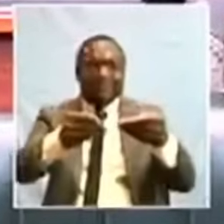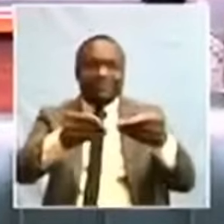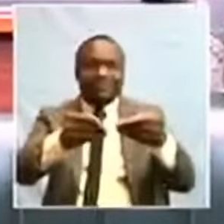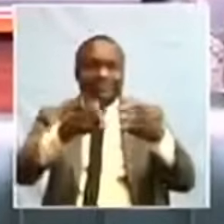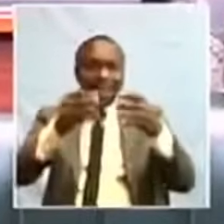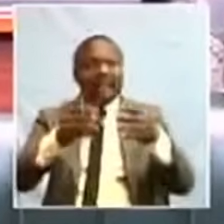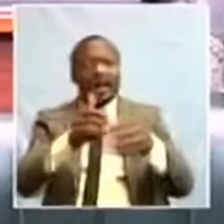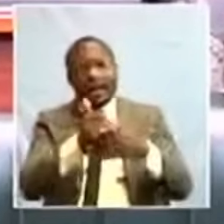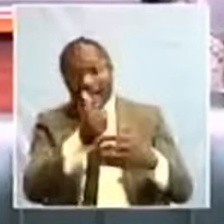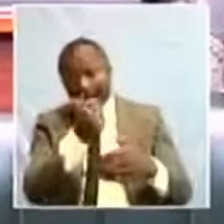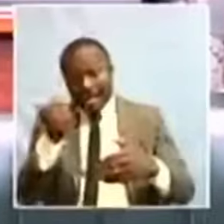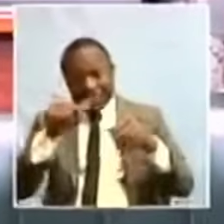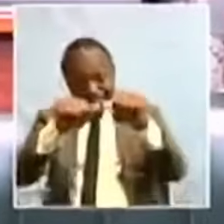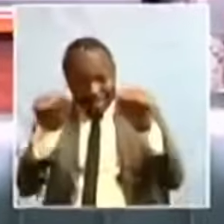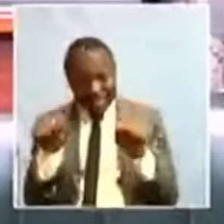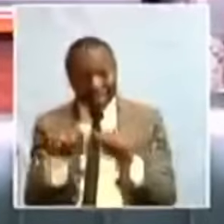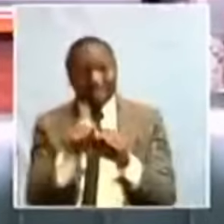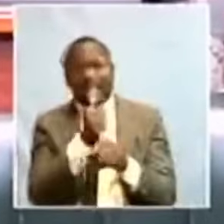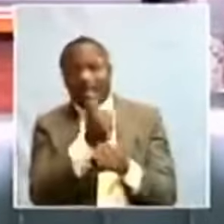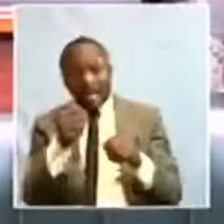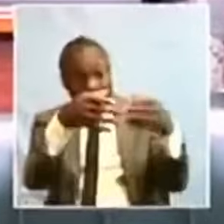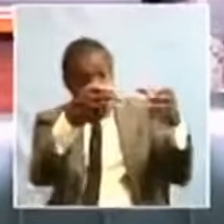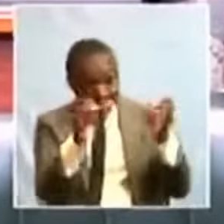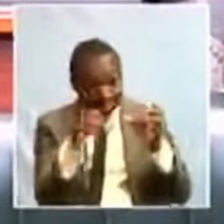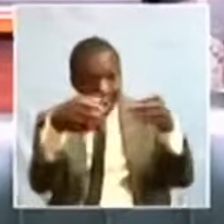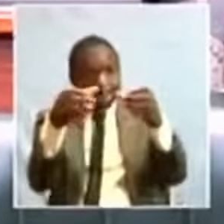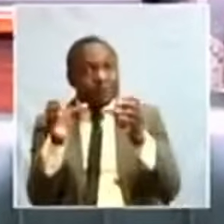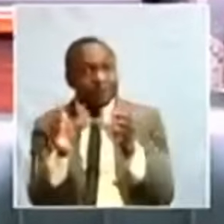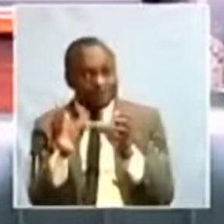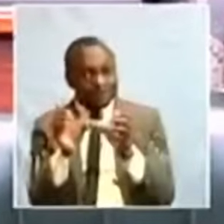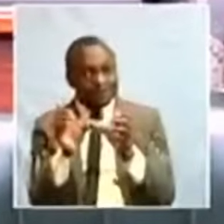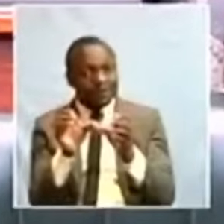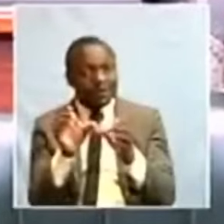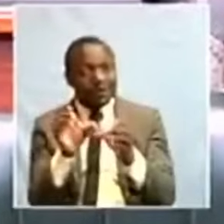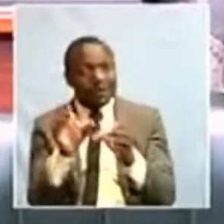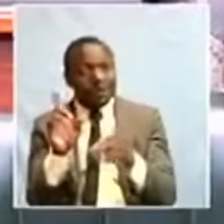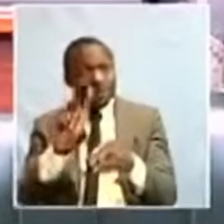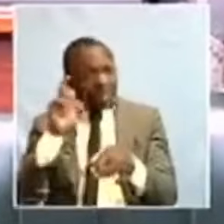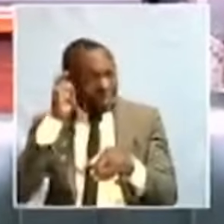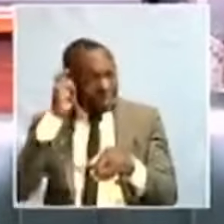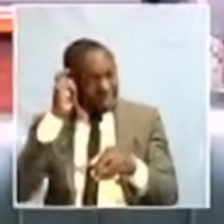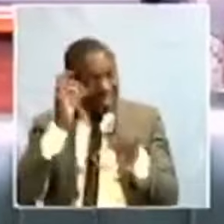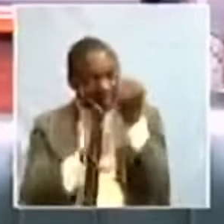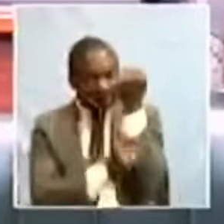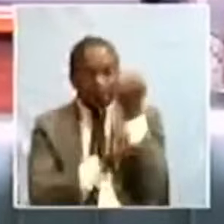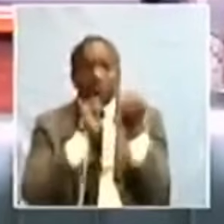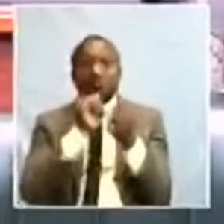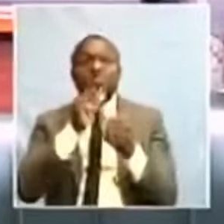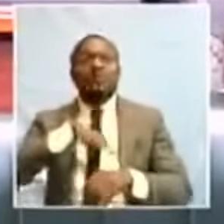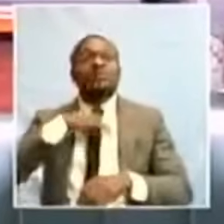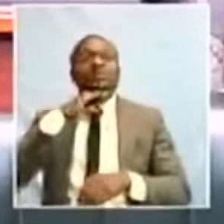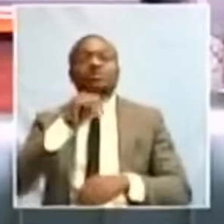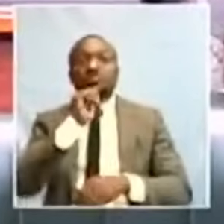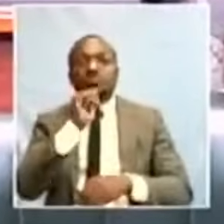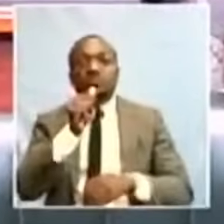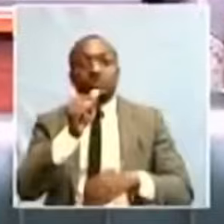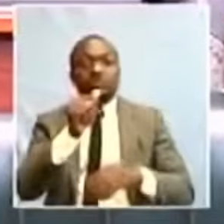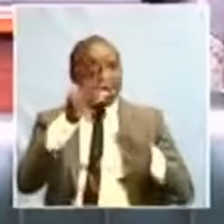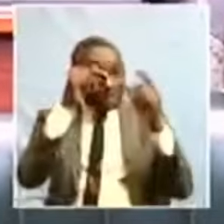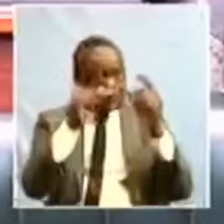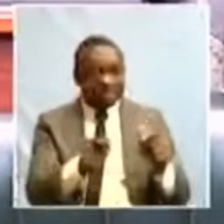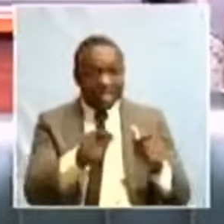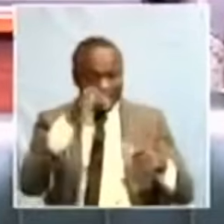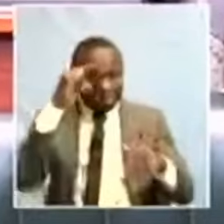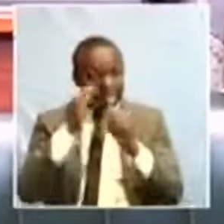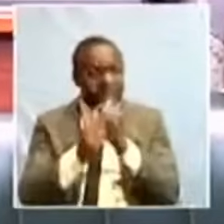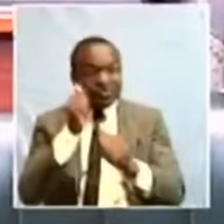And even other wards, other constituencies where you think the maize is not enough, it's not going around